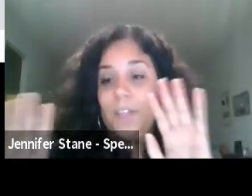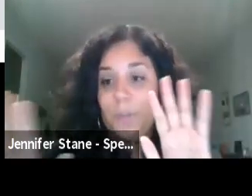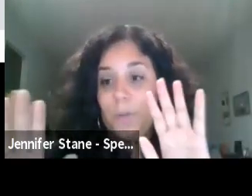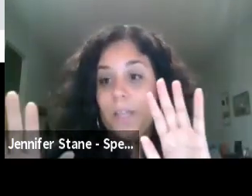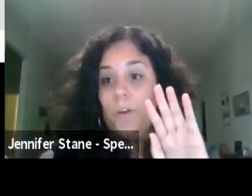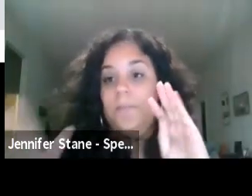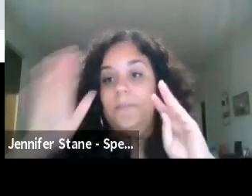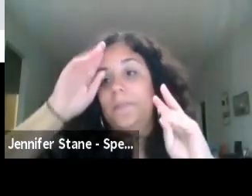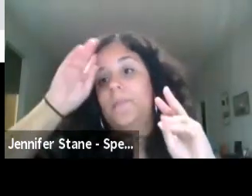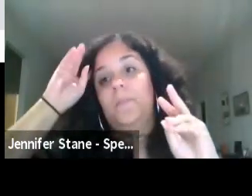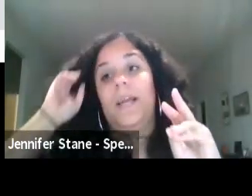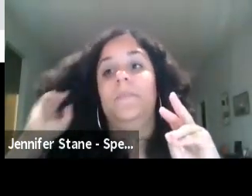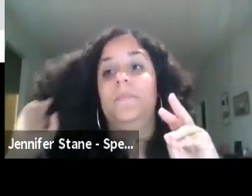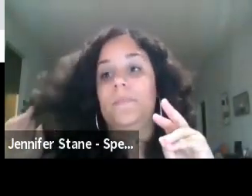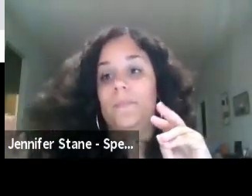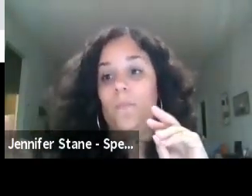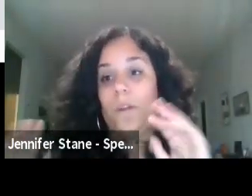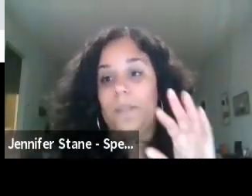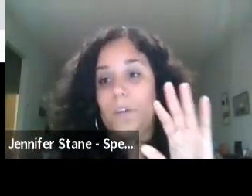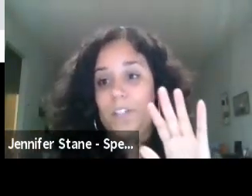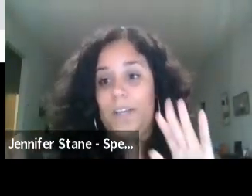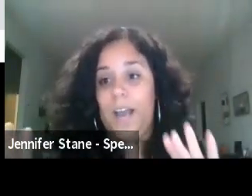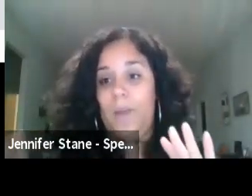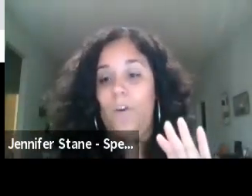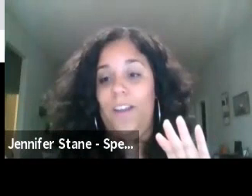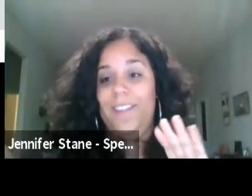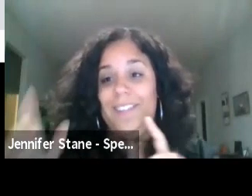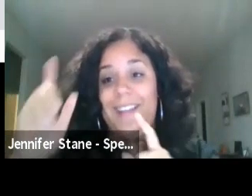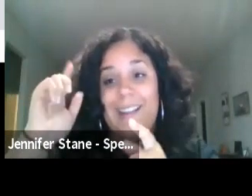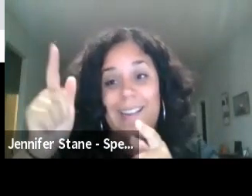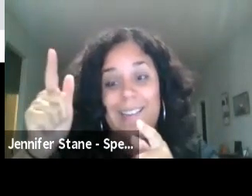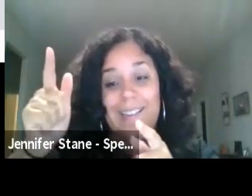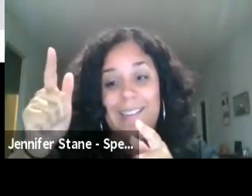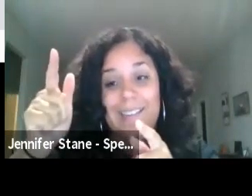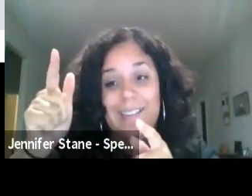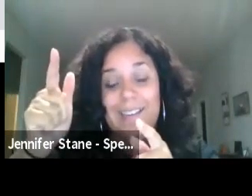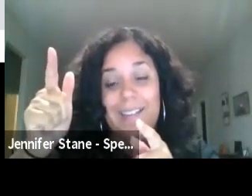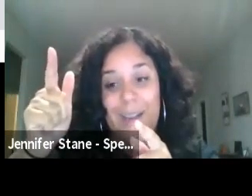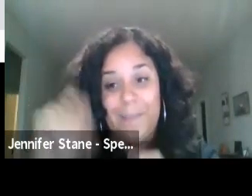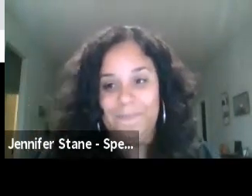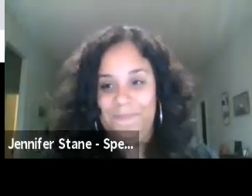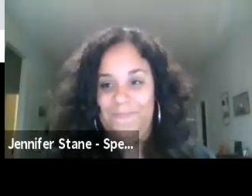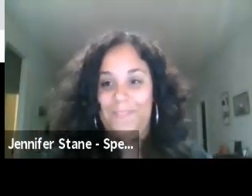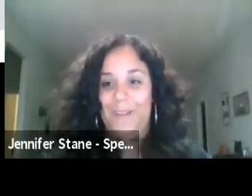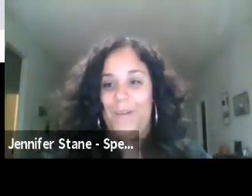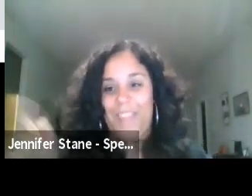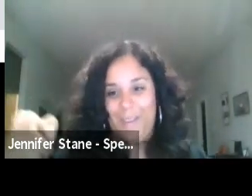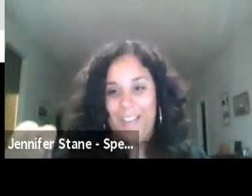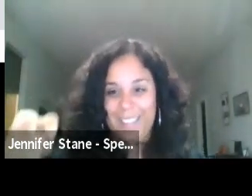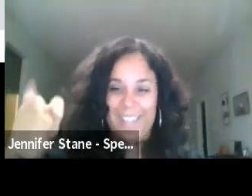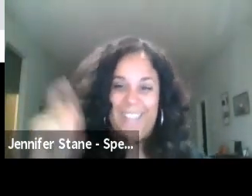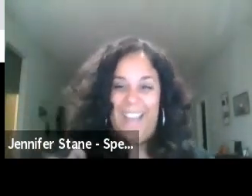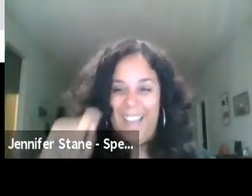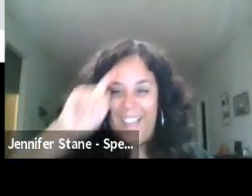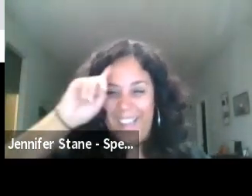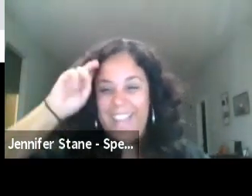If I could drum roll, I would, but I wasn't percussion. I was clarinet. So thank you,